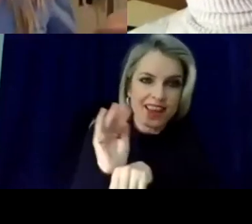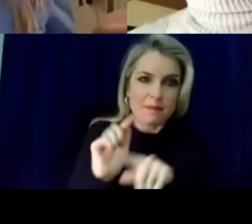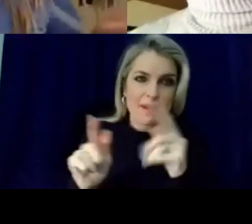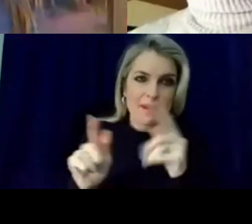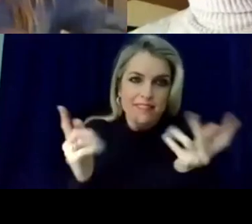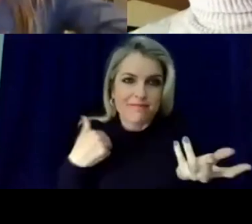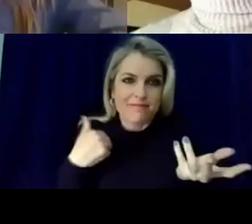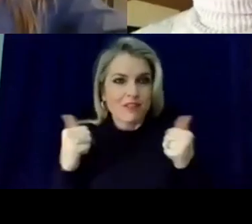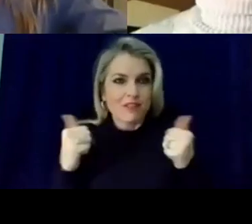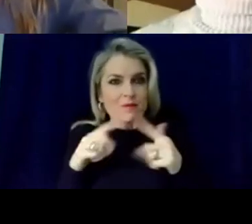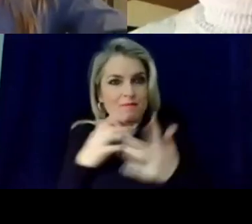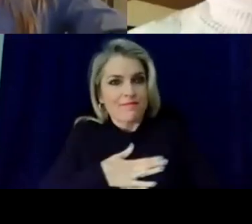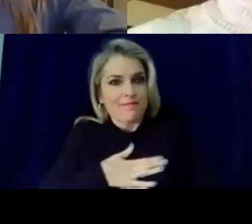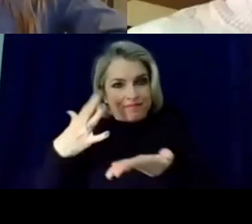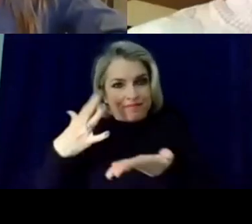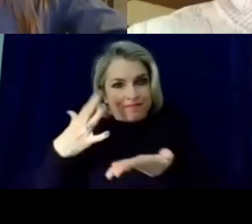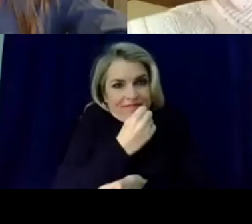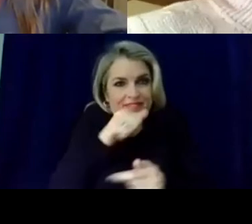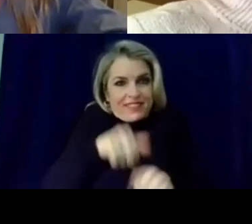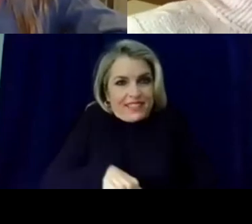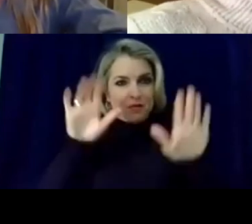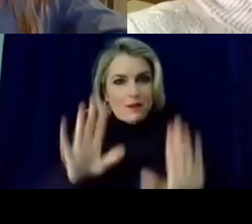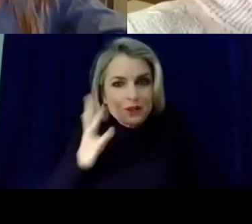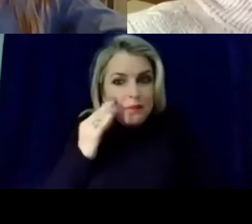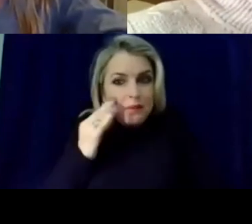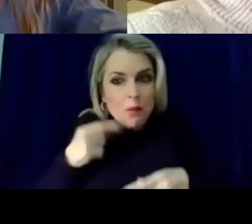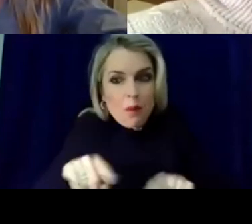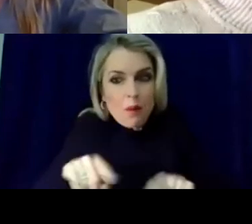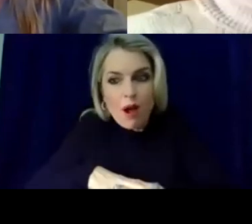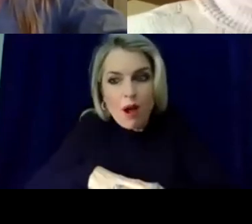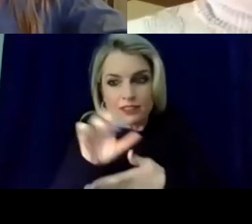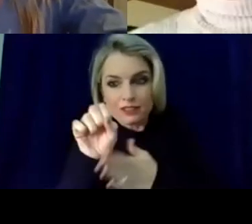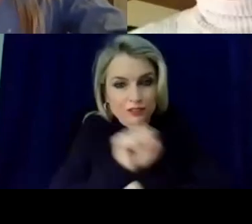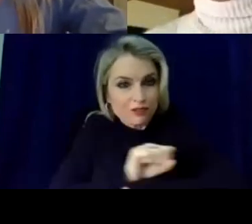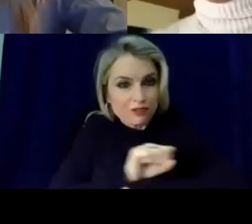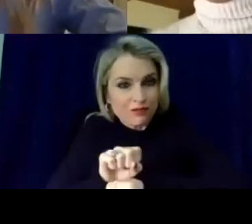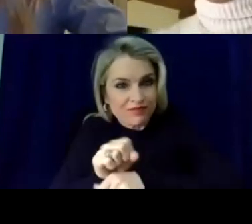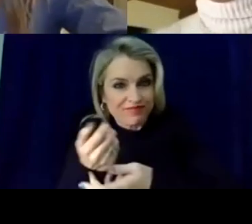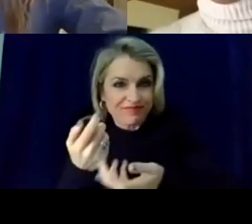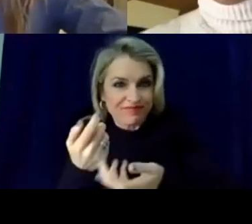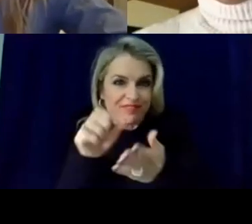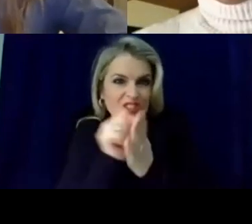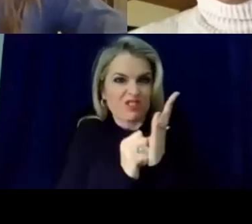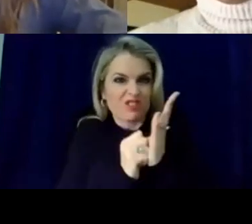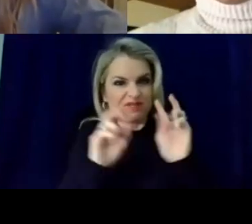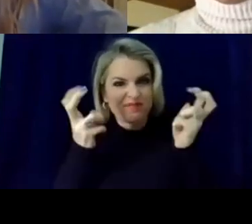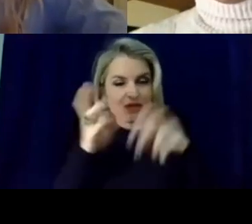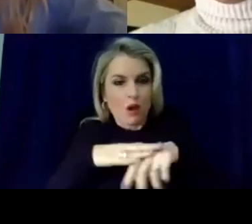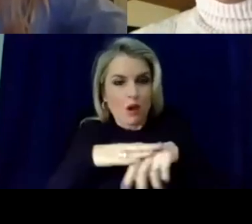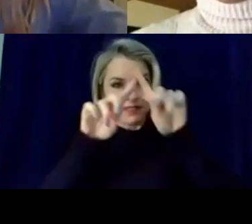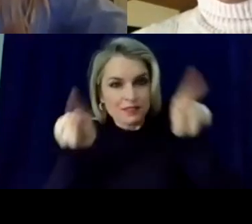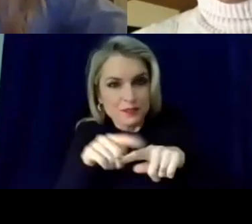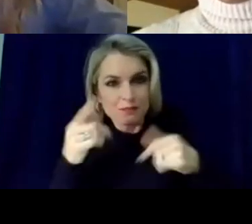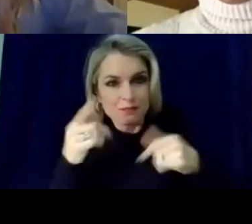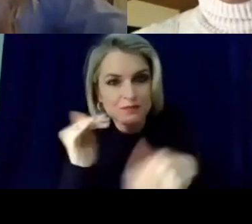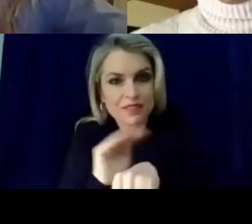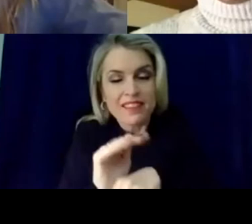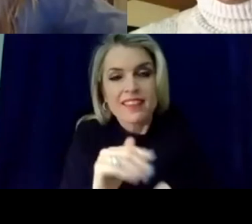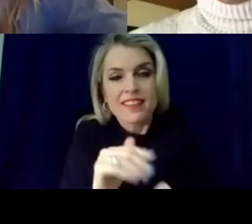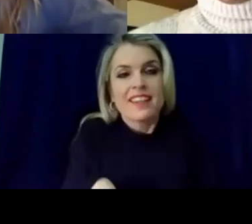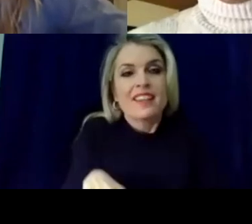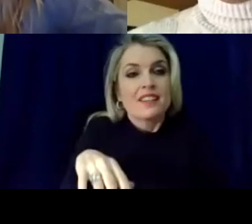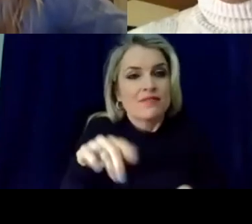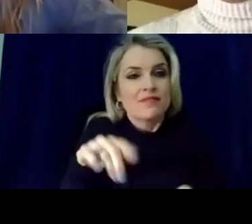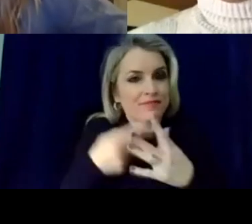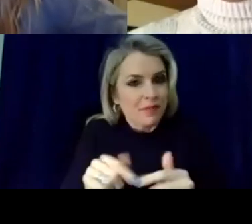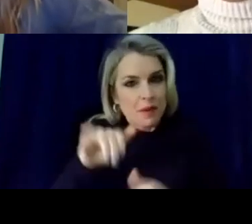but I mean, let's soak up this incredible experience while we've got it on screen. Why not, right? Okay, so let's start off. Marshall,